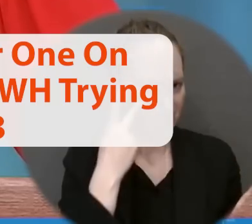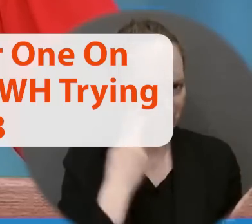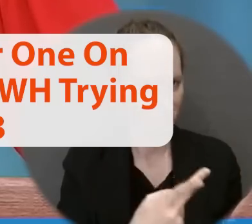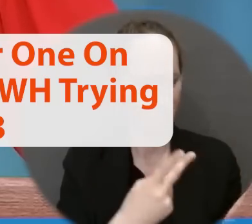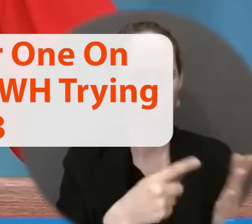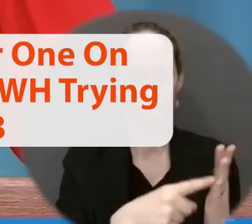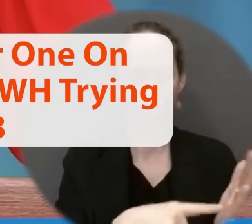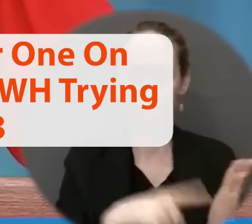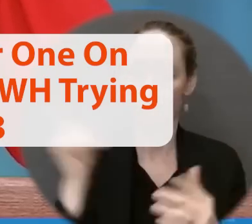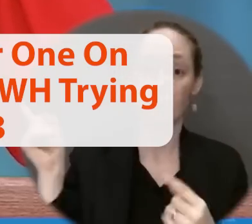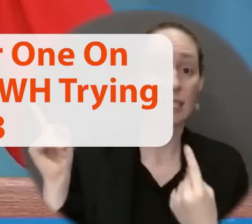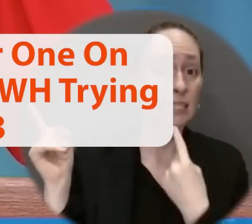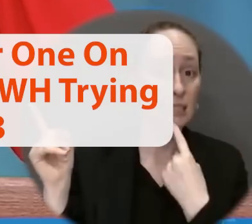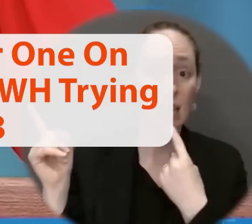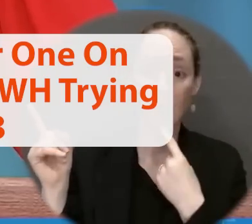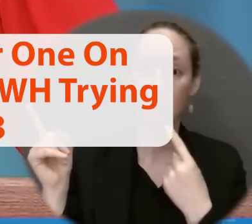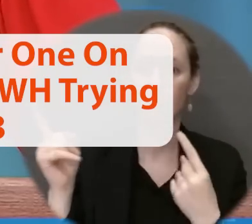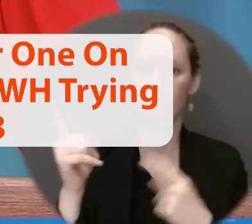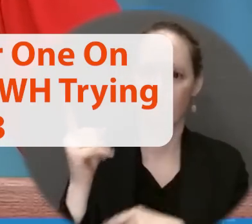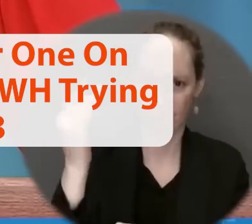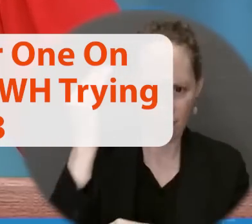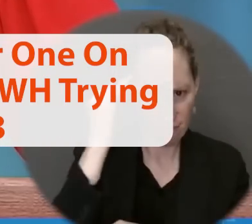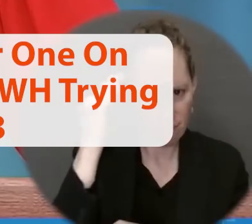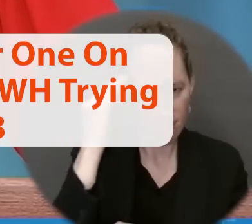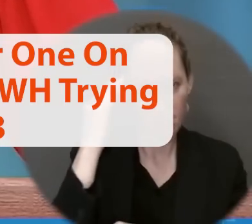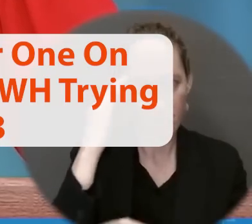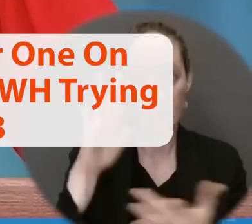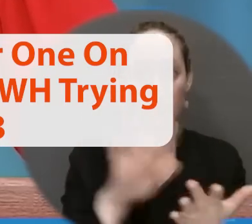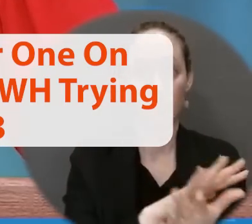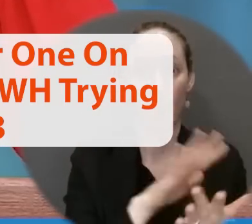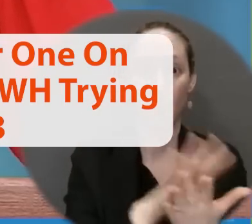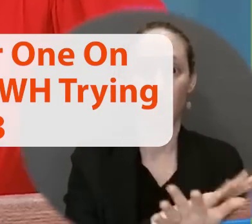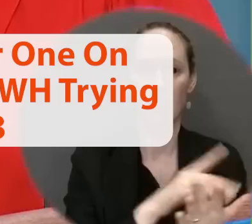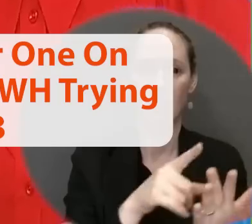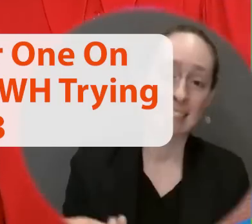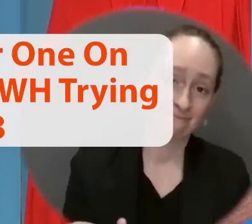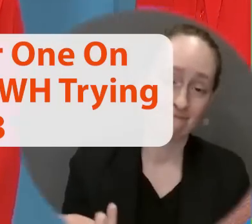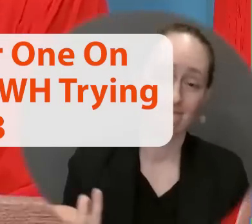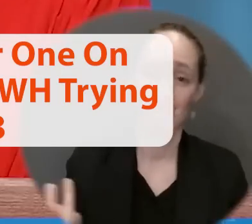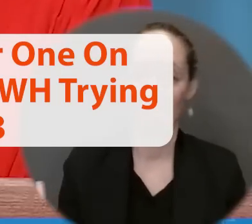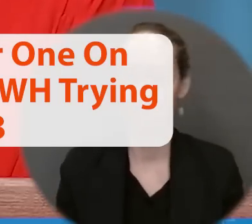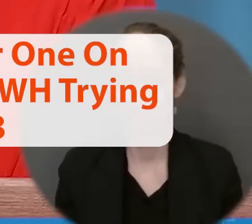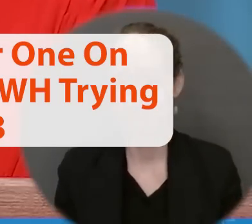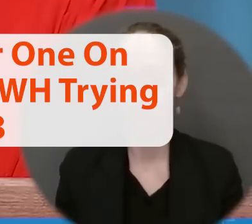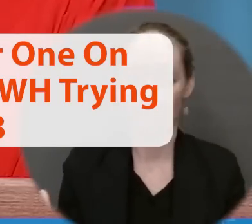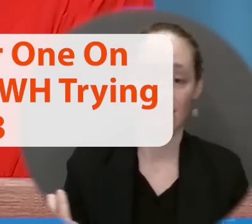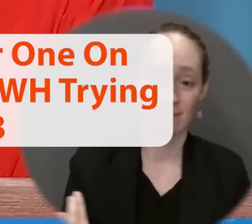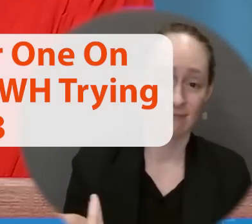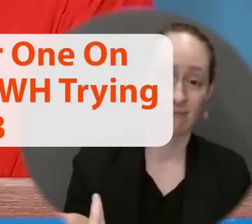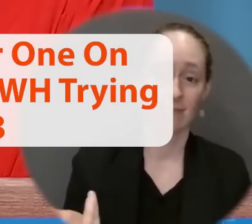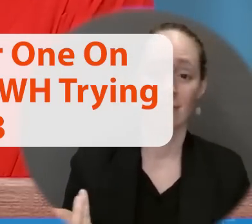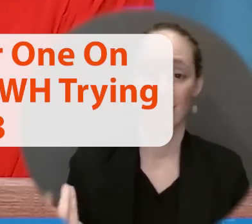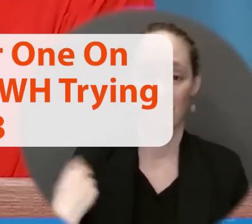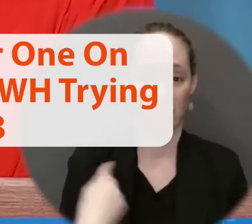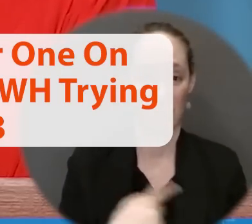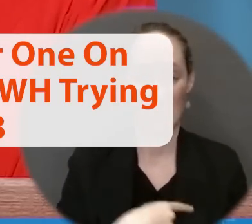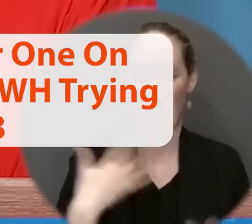or he takes classified information and documents very seriously. That's what he said. So we have